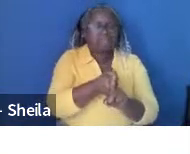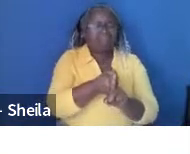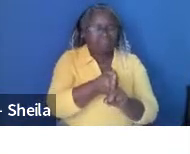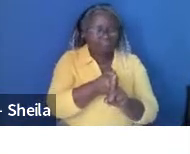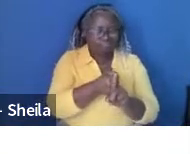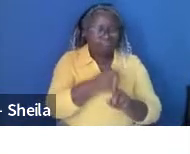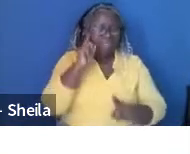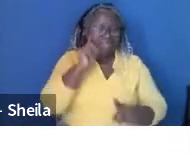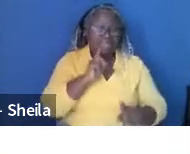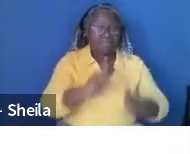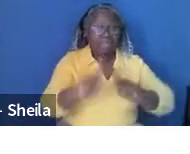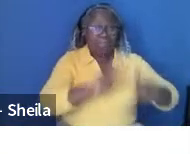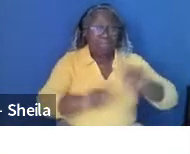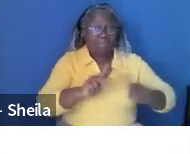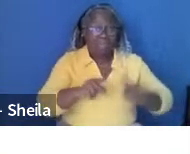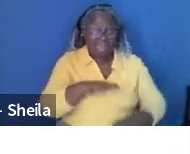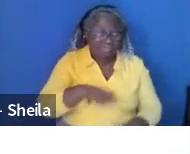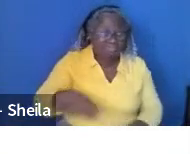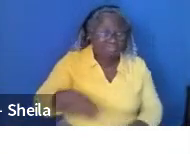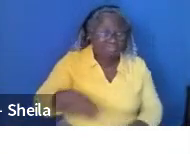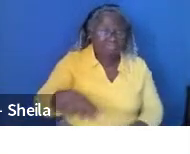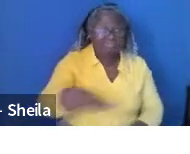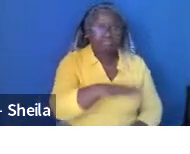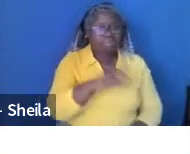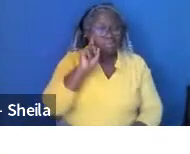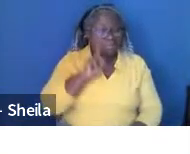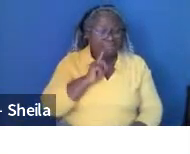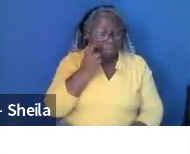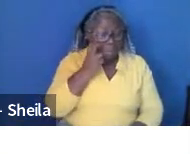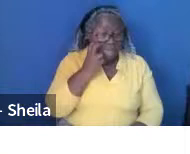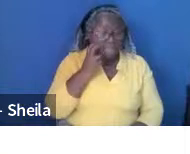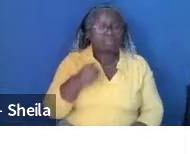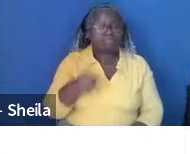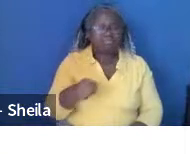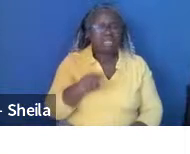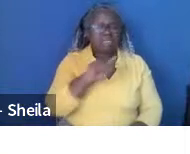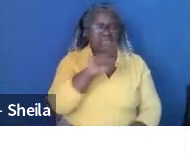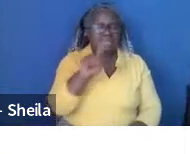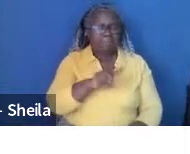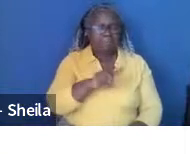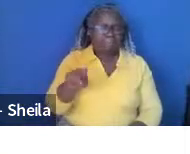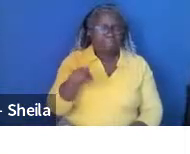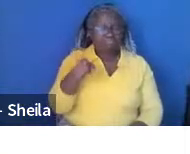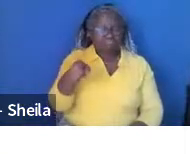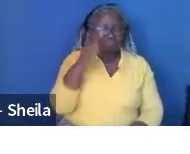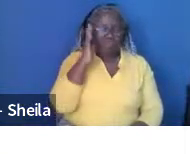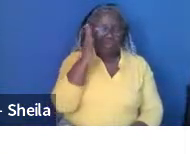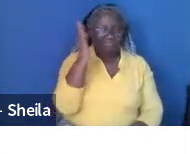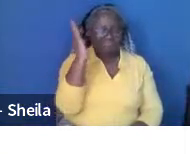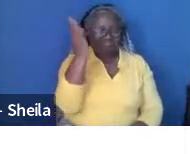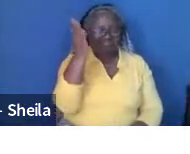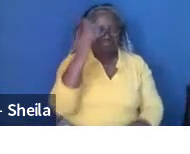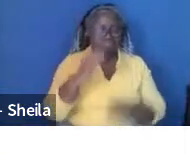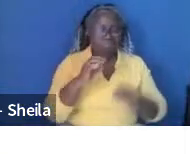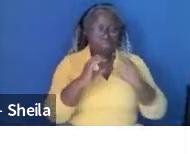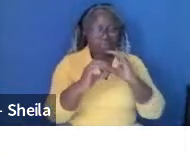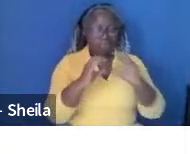deaf-blind. Today, Zenaib will speak to us about communication access in healthcare